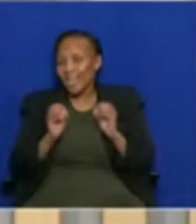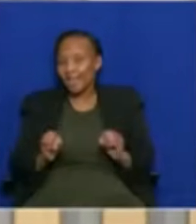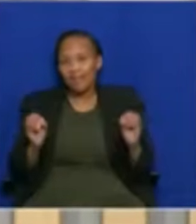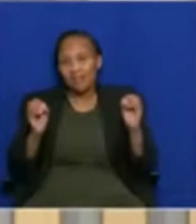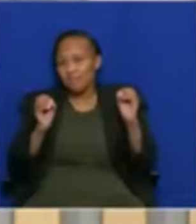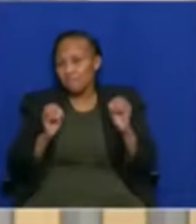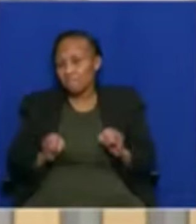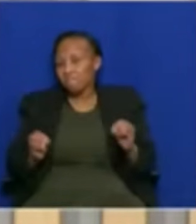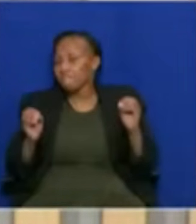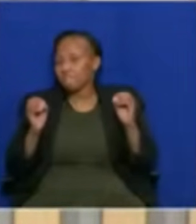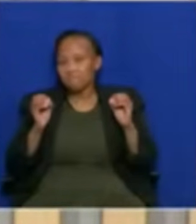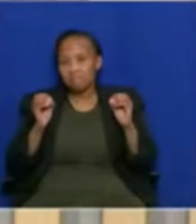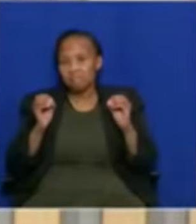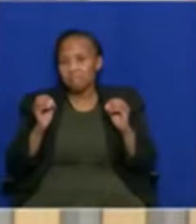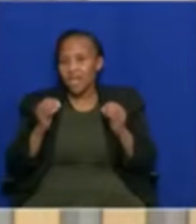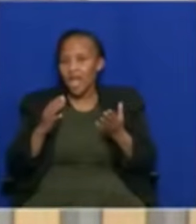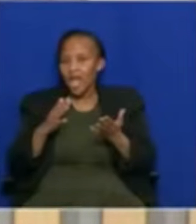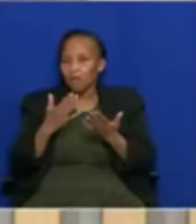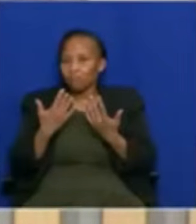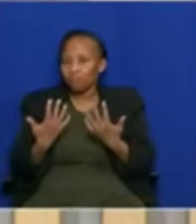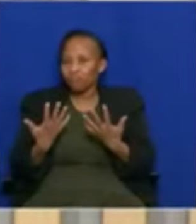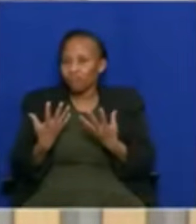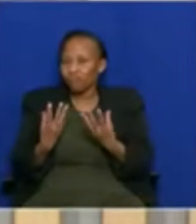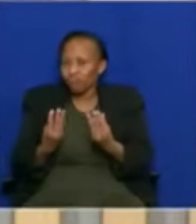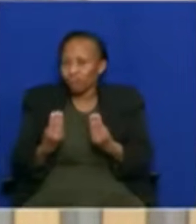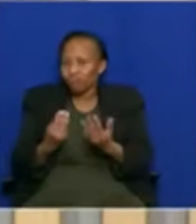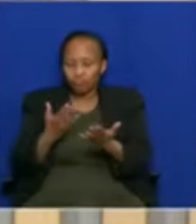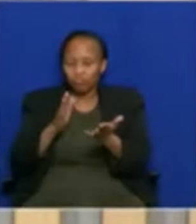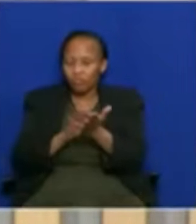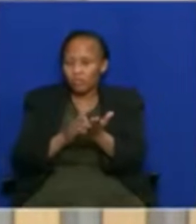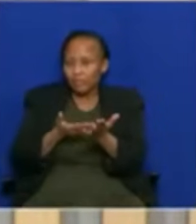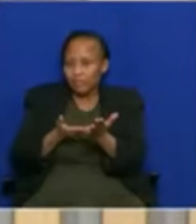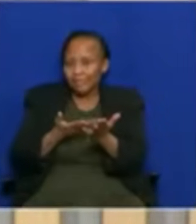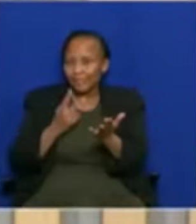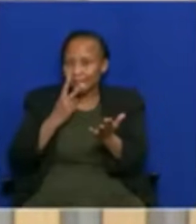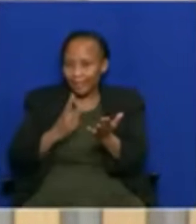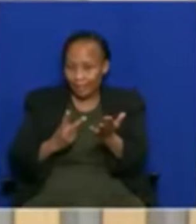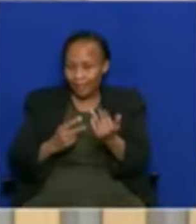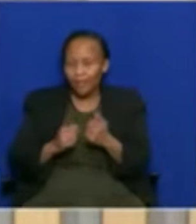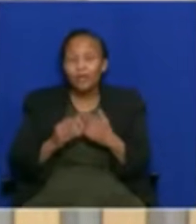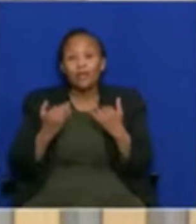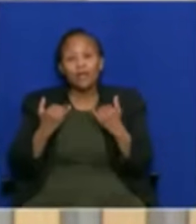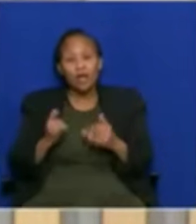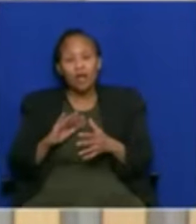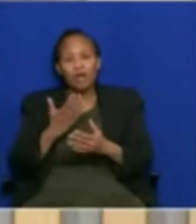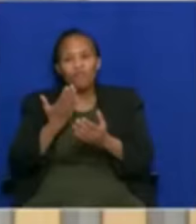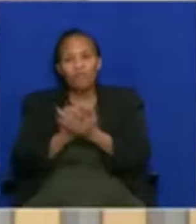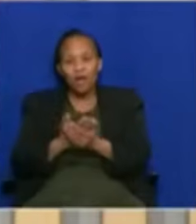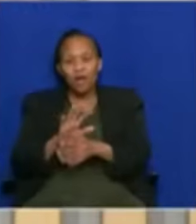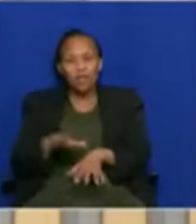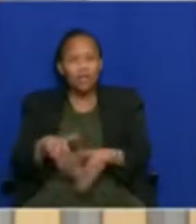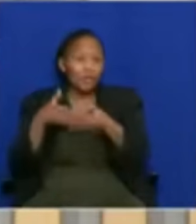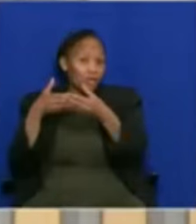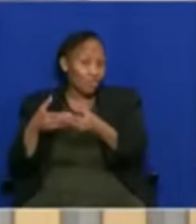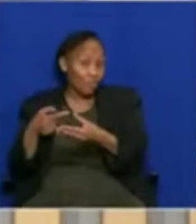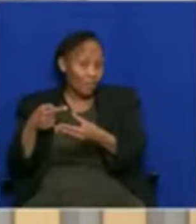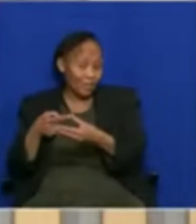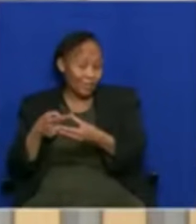But it's all part of the investigations. These files and documents are all part. When I say the investigations, the